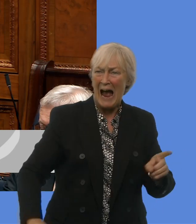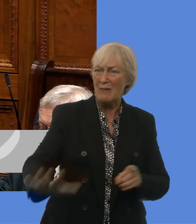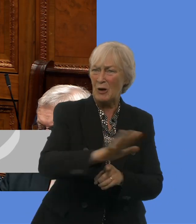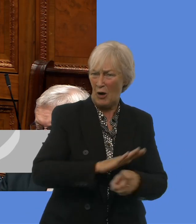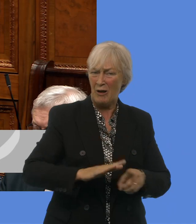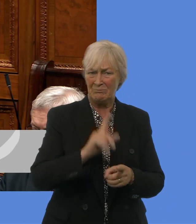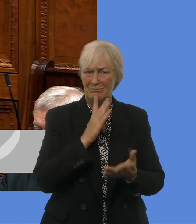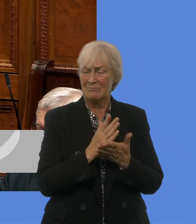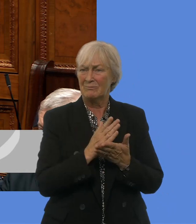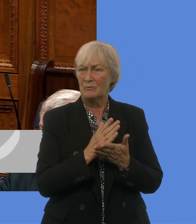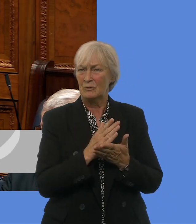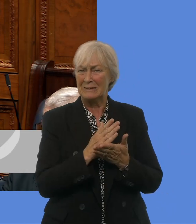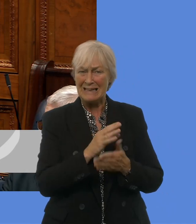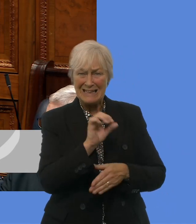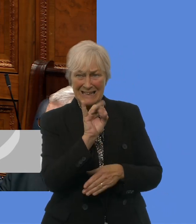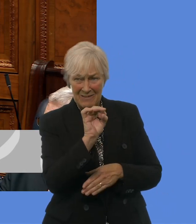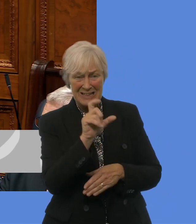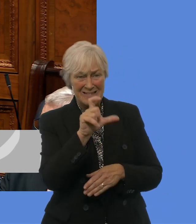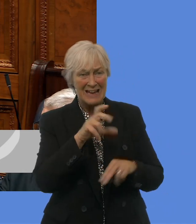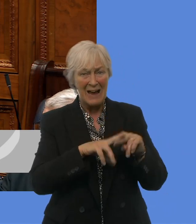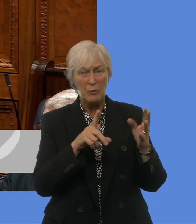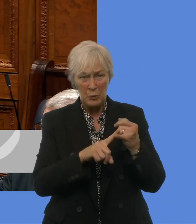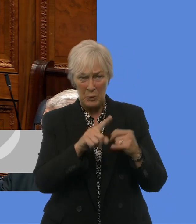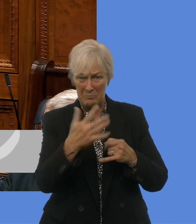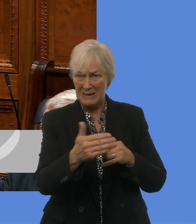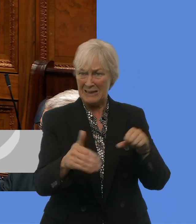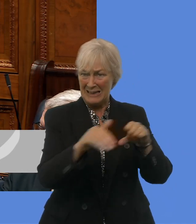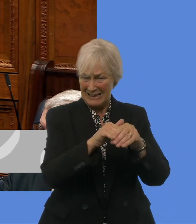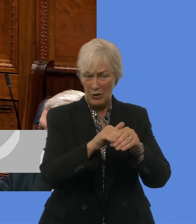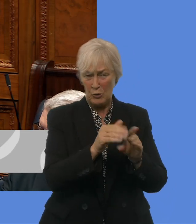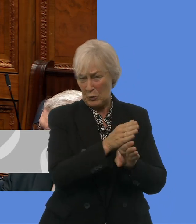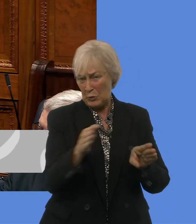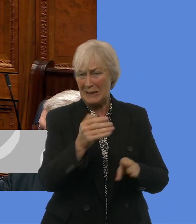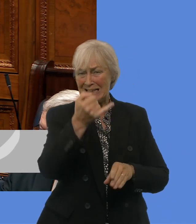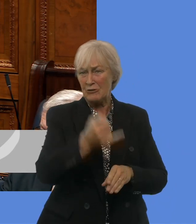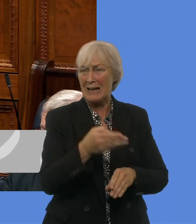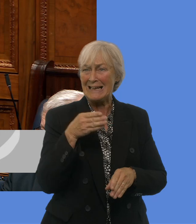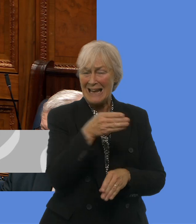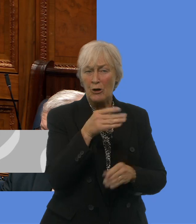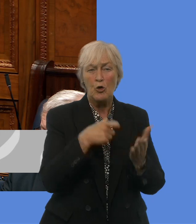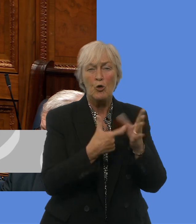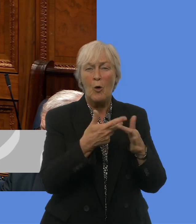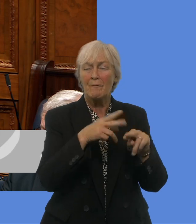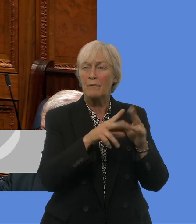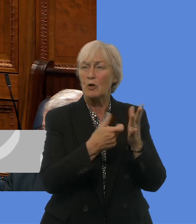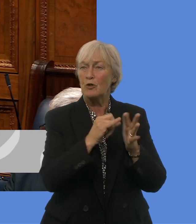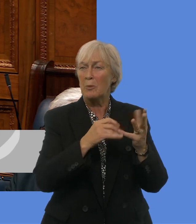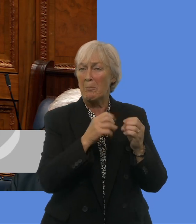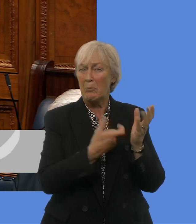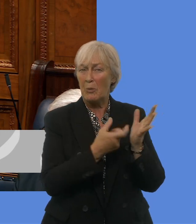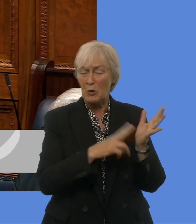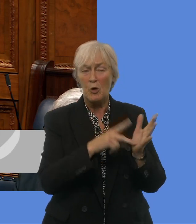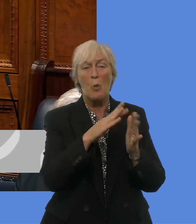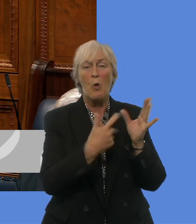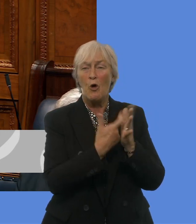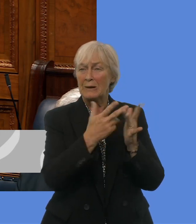with no more than 17 CFU, the measurement at Trella, up to 690 at Crawfordsburn, up to 1,900 at Warrenpoint,